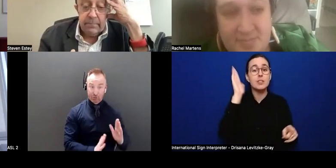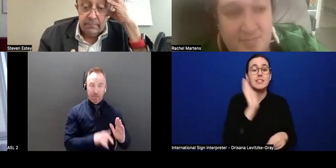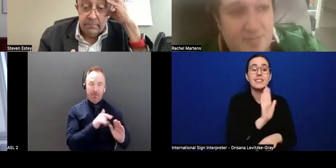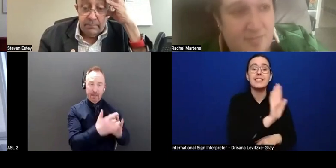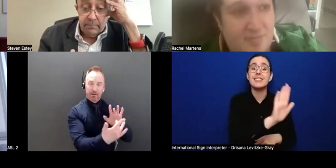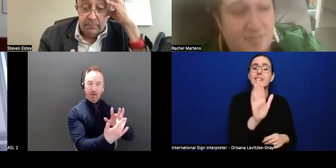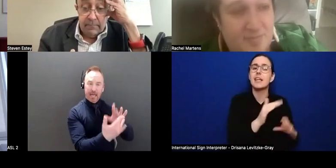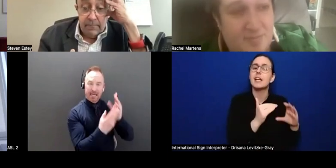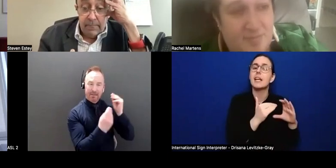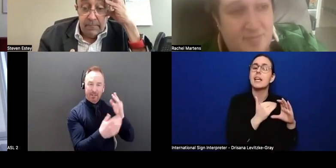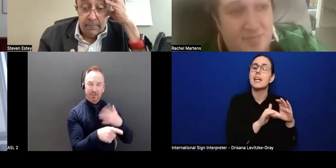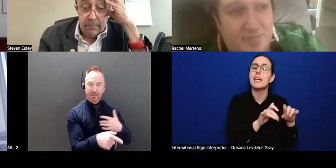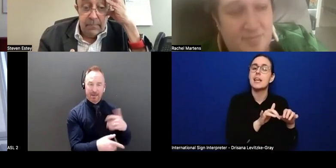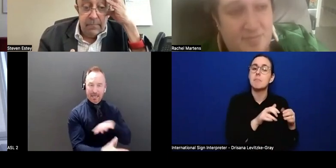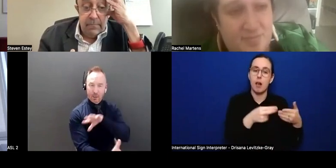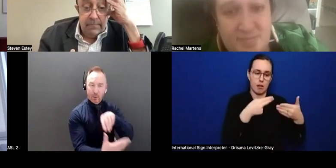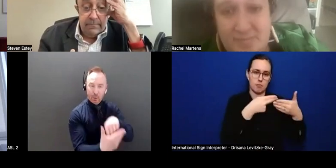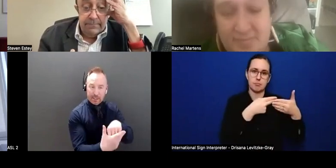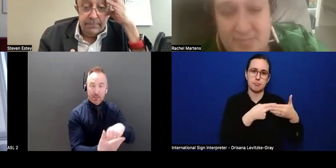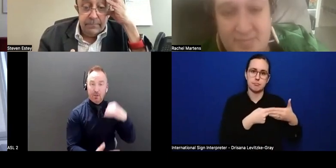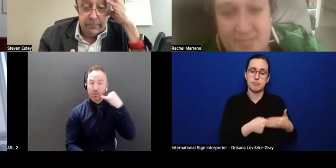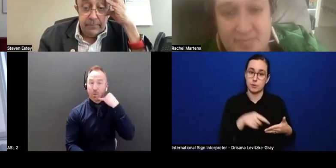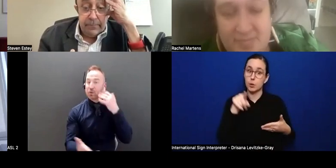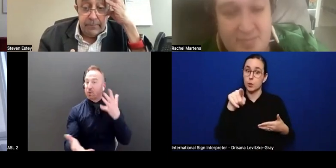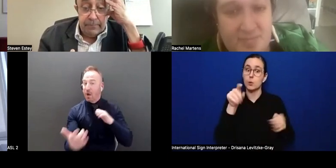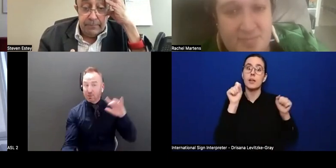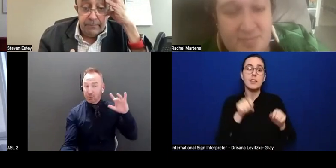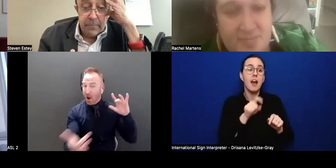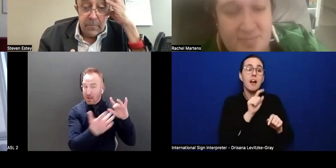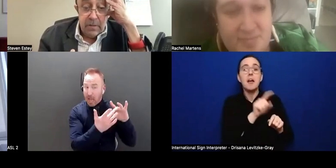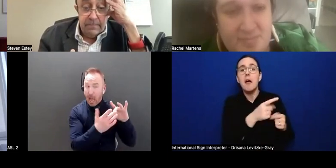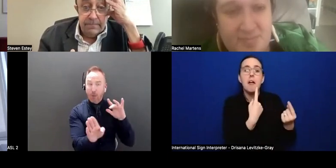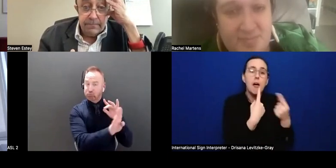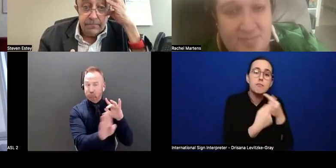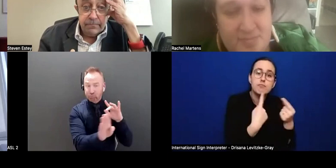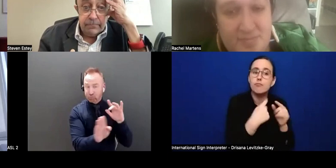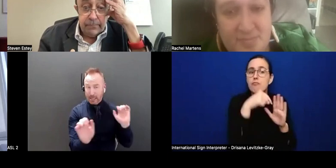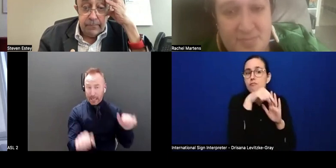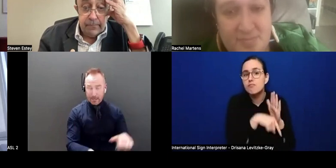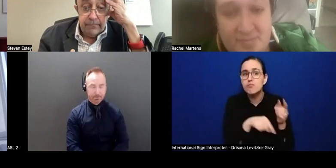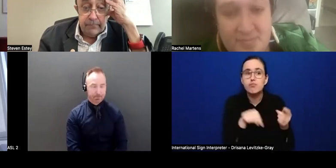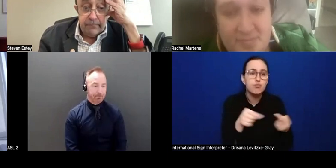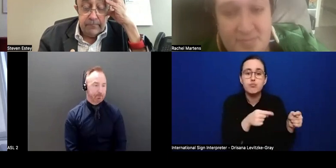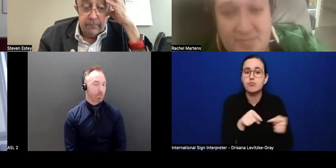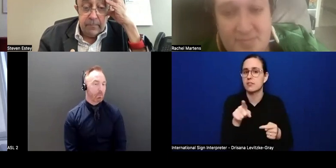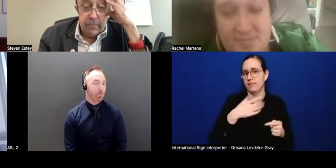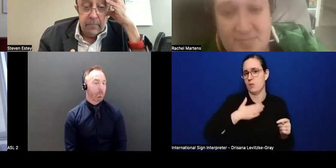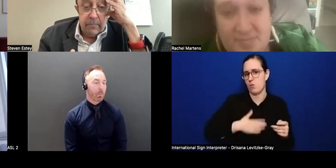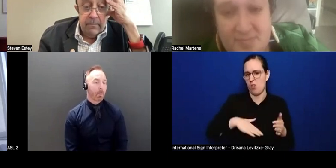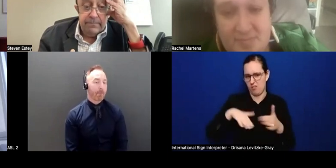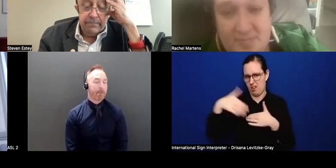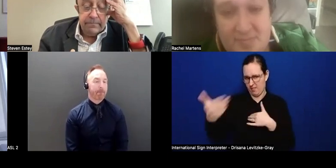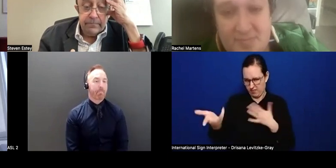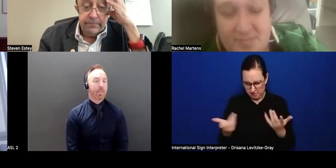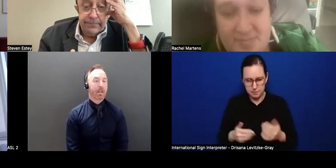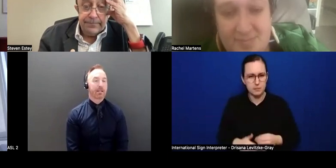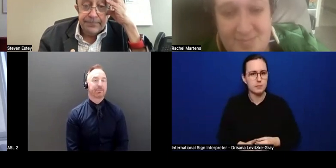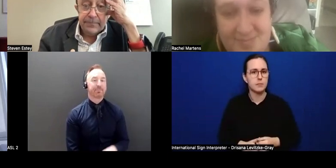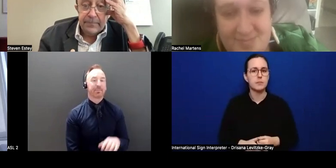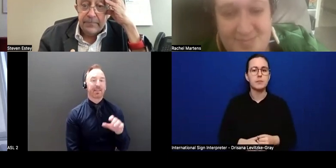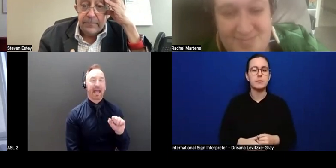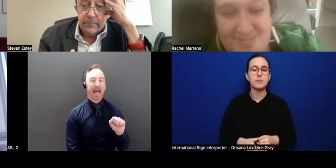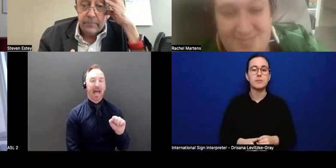more information on specific presentations. And I would like to, before giving Steve, that's the heads